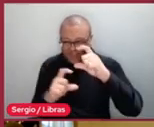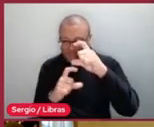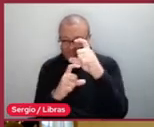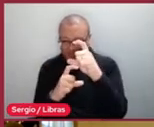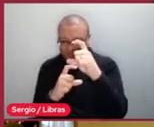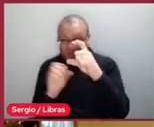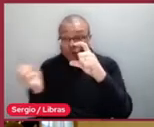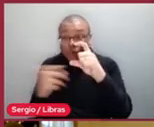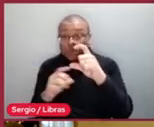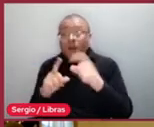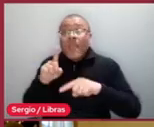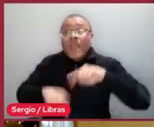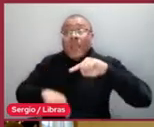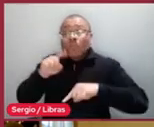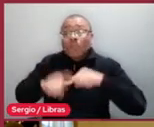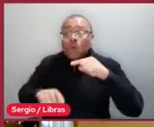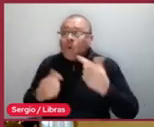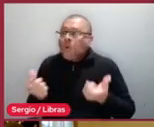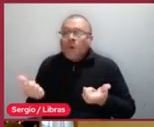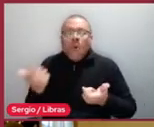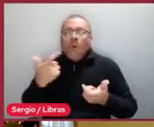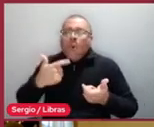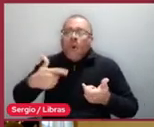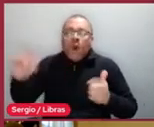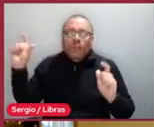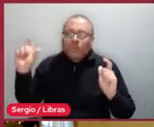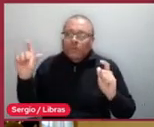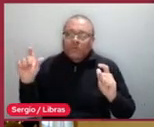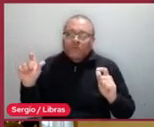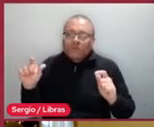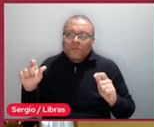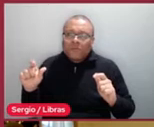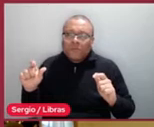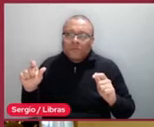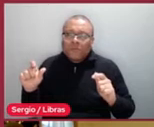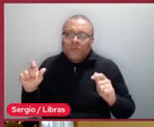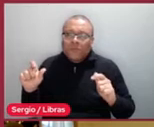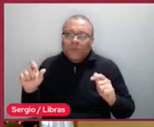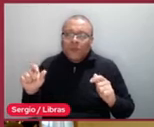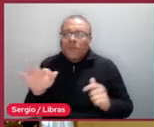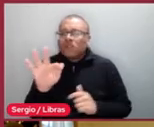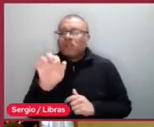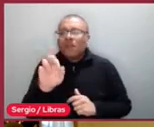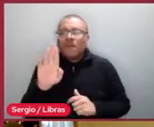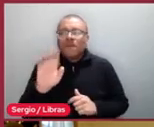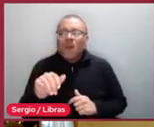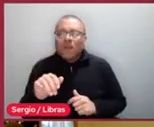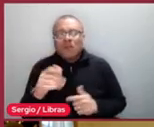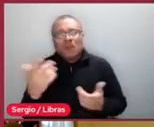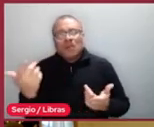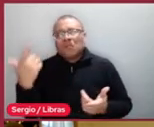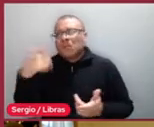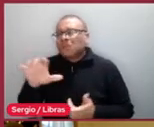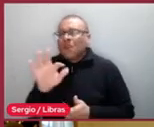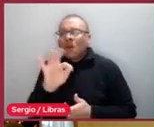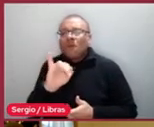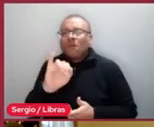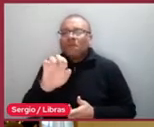than, I don't know, to work with them DSL, for example, with form for or form fields.